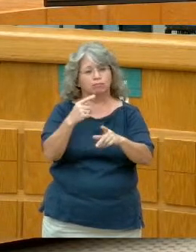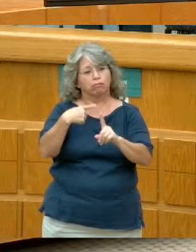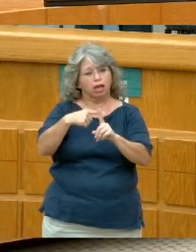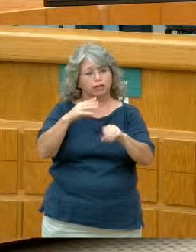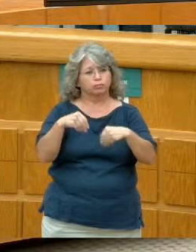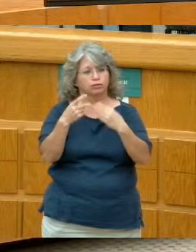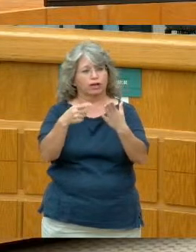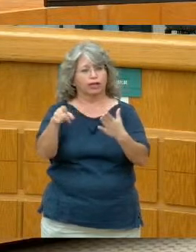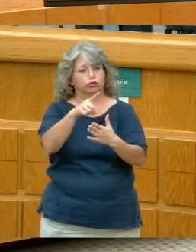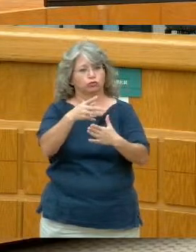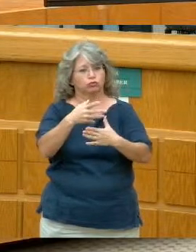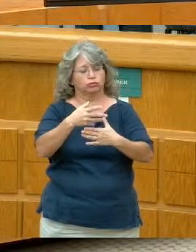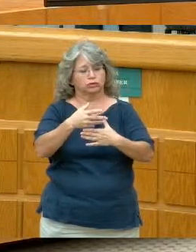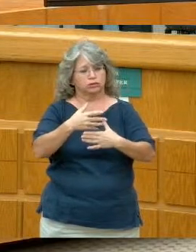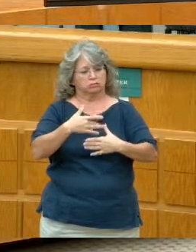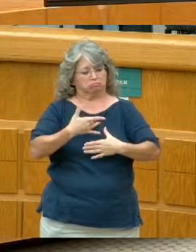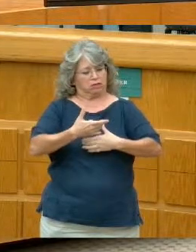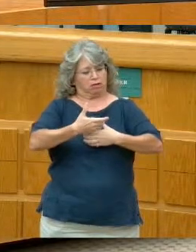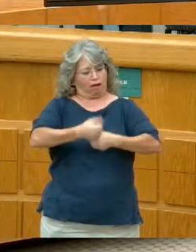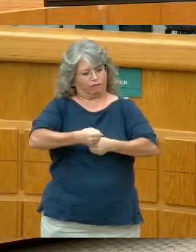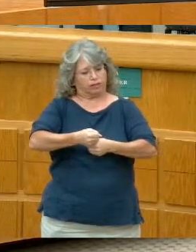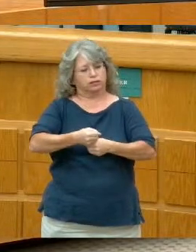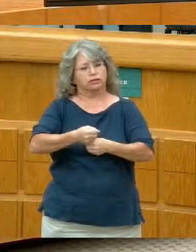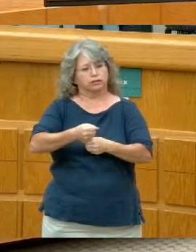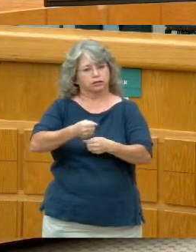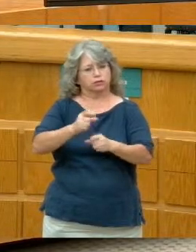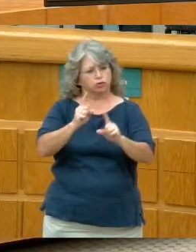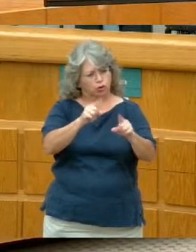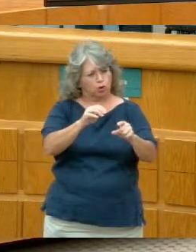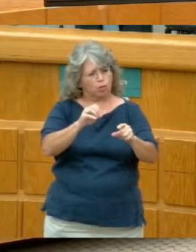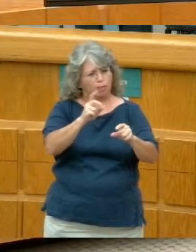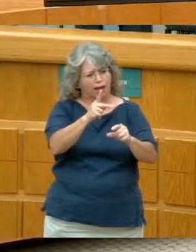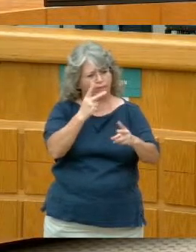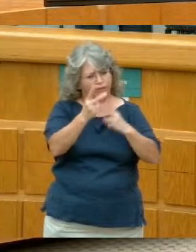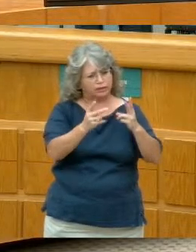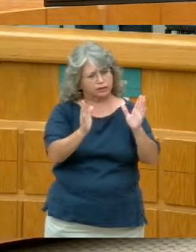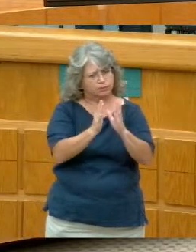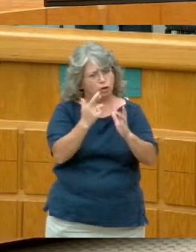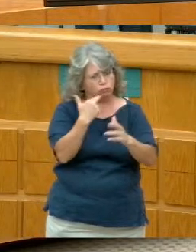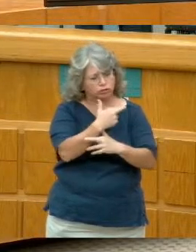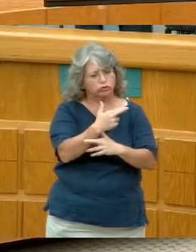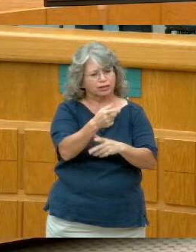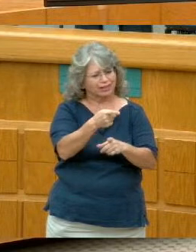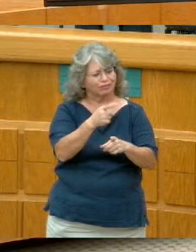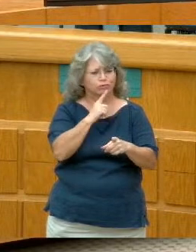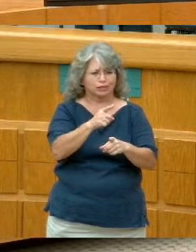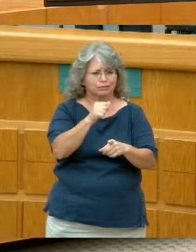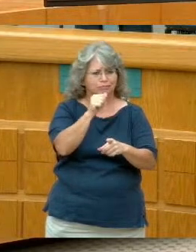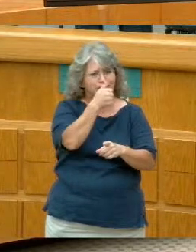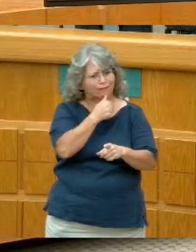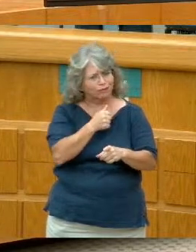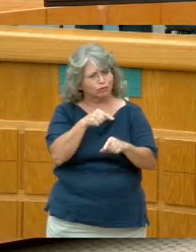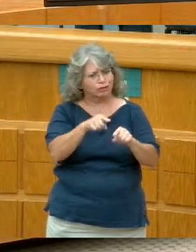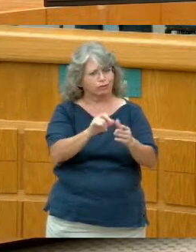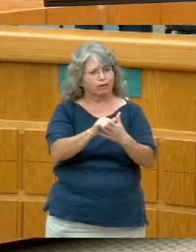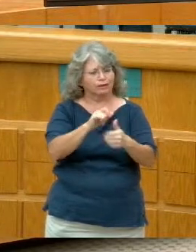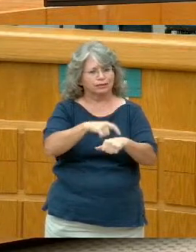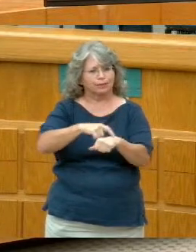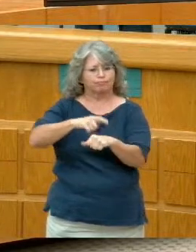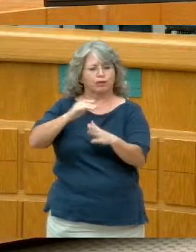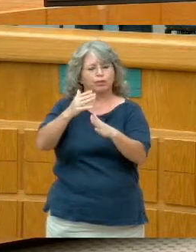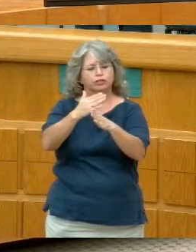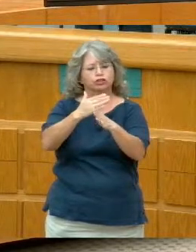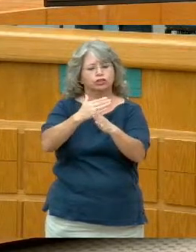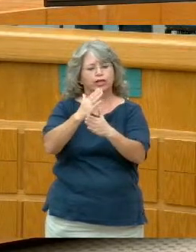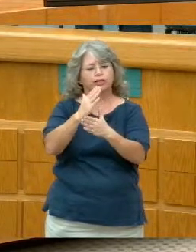to the restaurants because they've endured significantly during this COVID. So let me just share with you quickly the